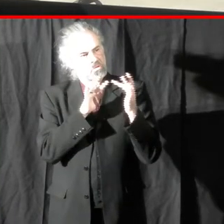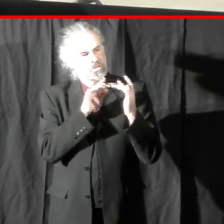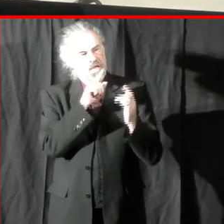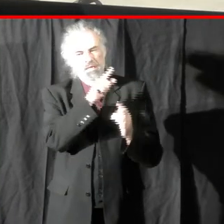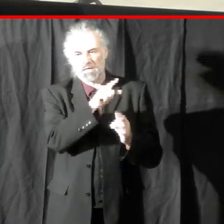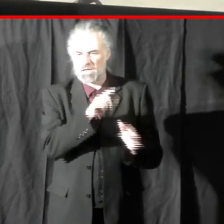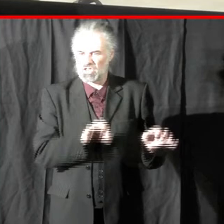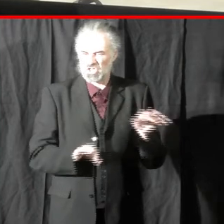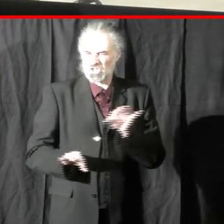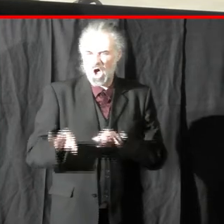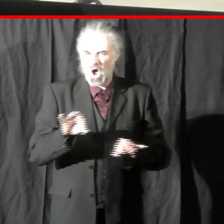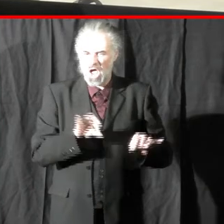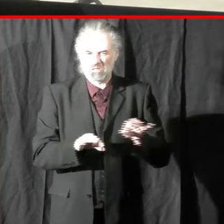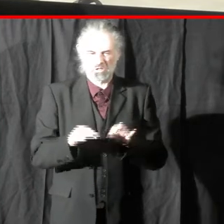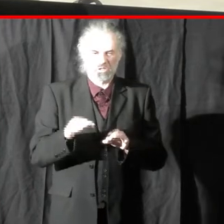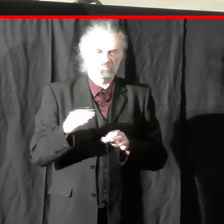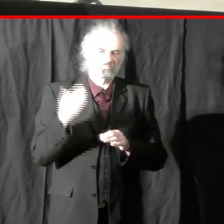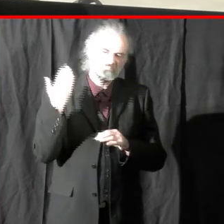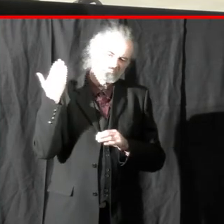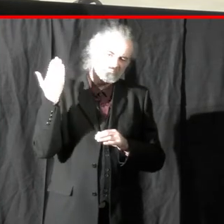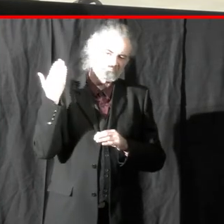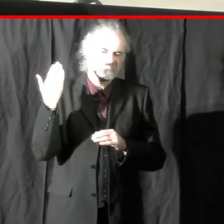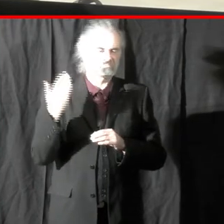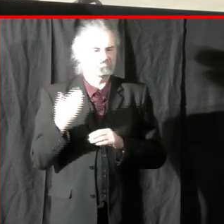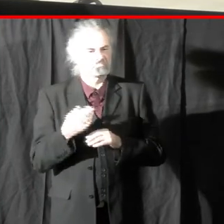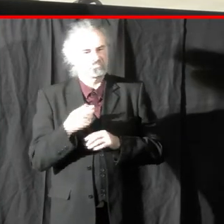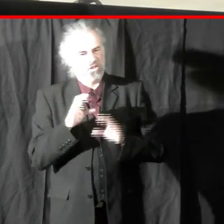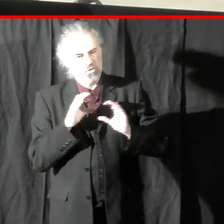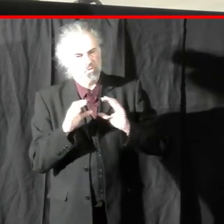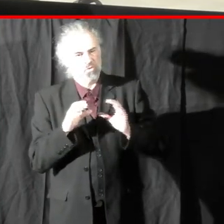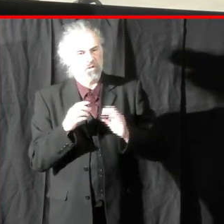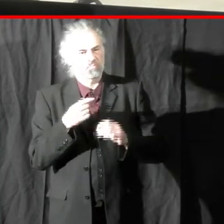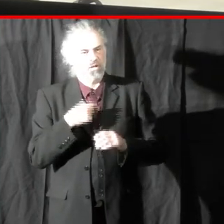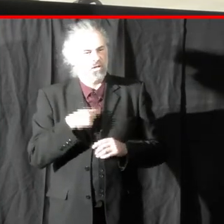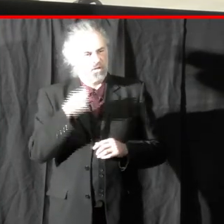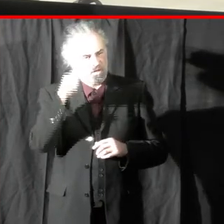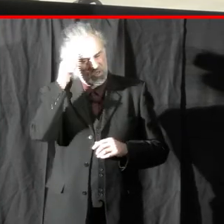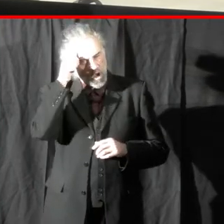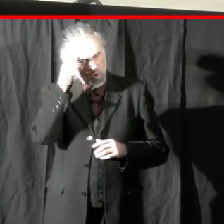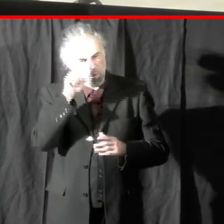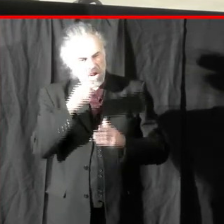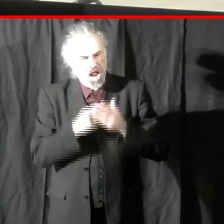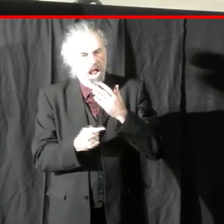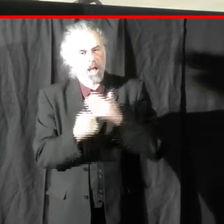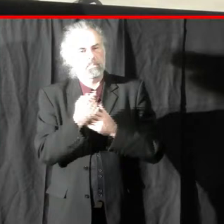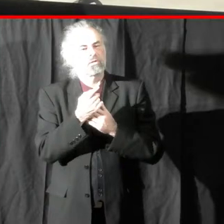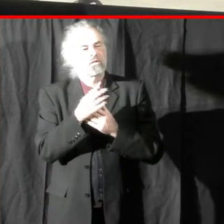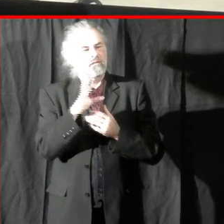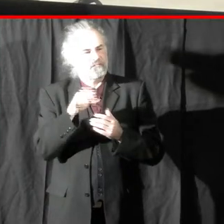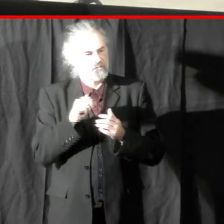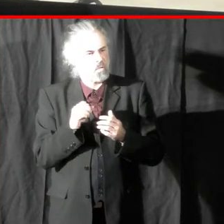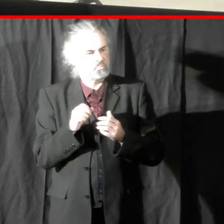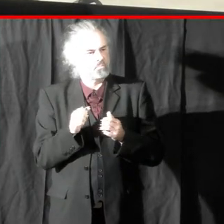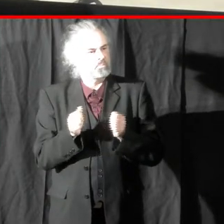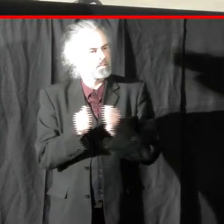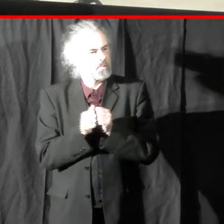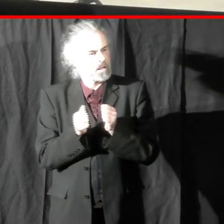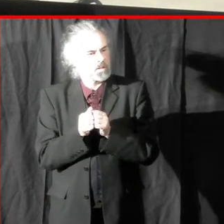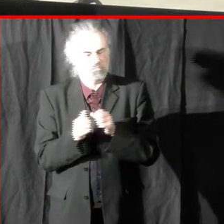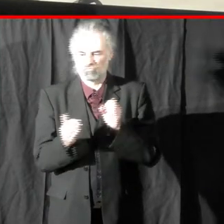again, just to let them know one of the sort of outcomes of this article that she's put in the